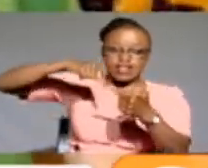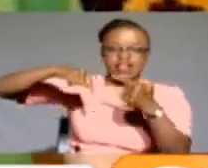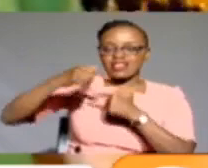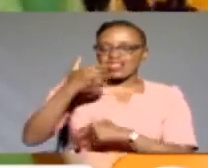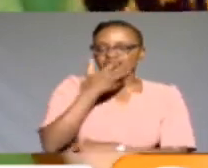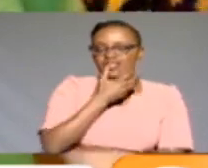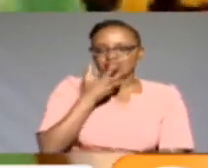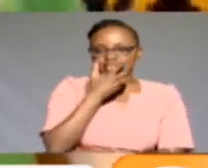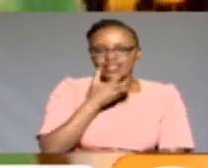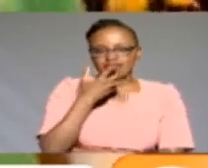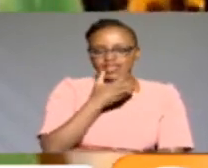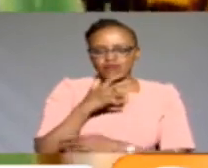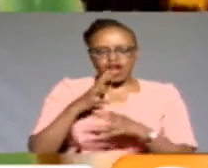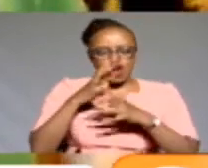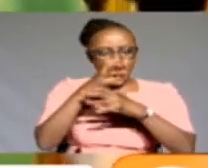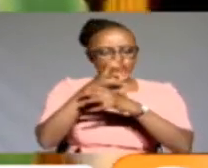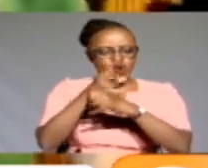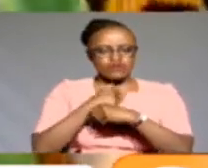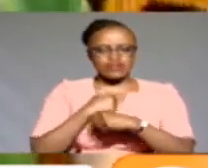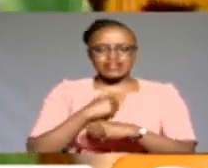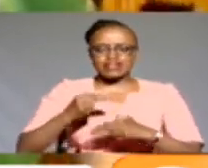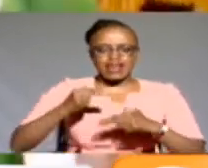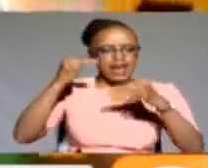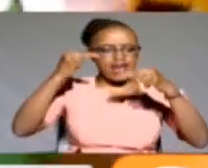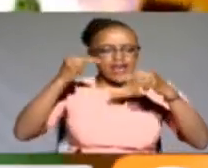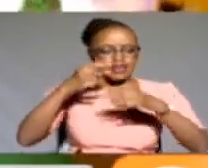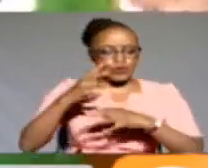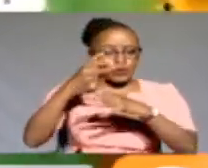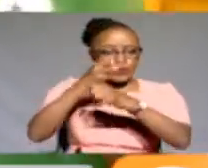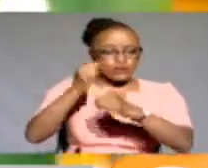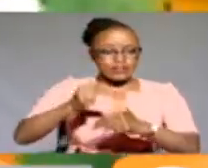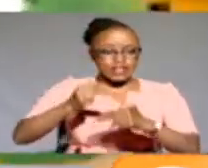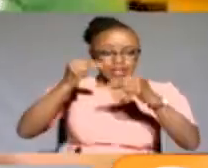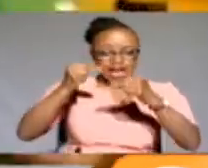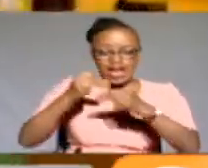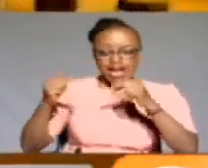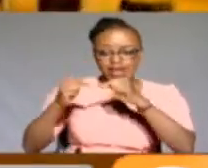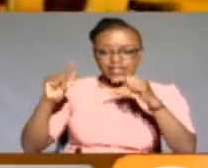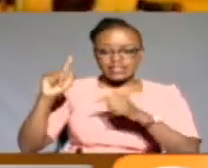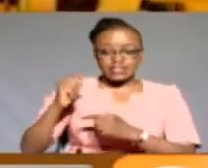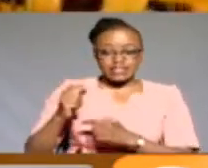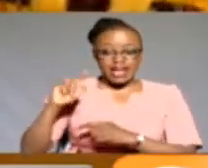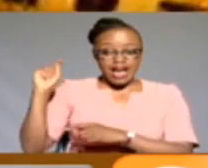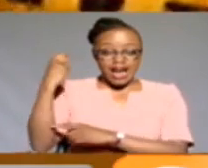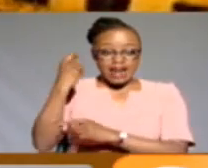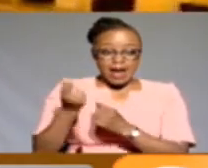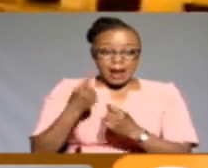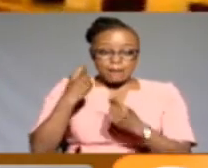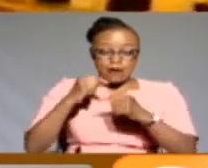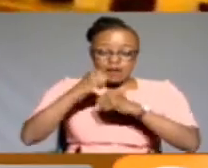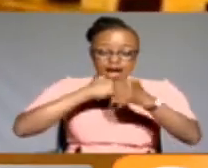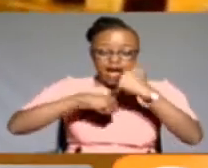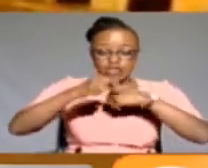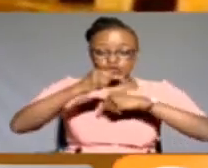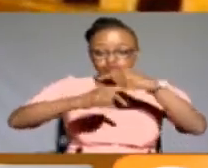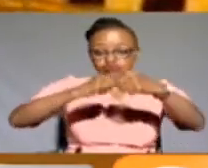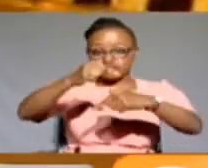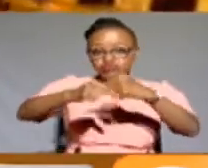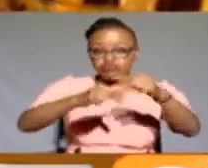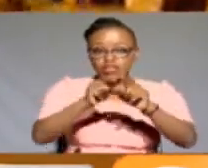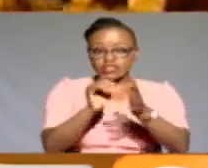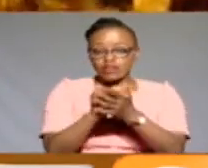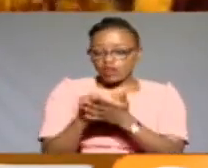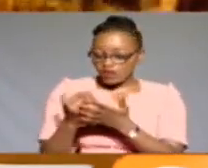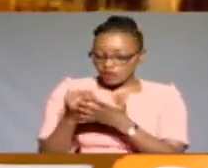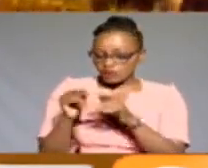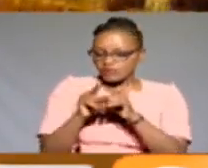round the stadium. Very confident. Very confident that they'll triumph against the Harambee Stars. But for now, the action continues. Senegal are facing off against Tanzania.